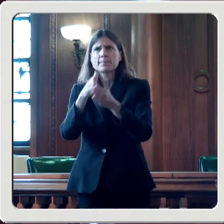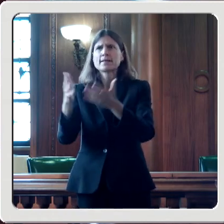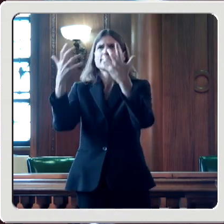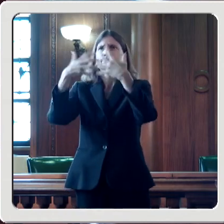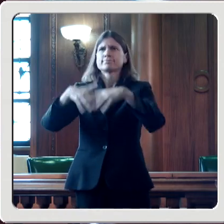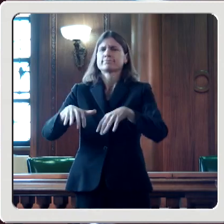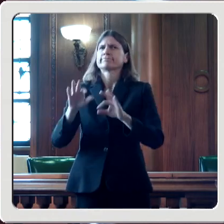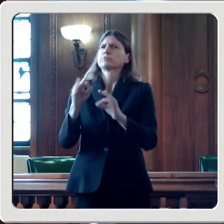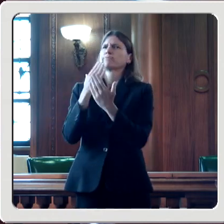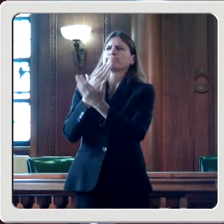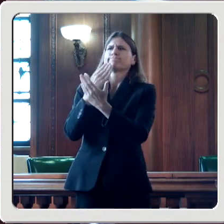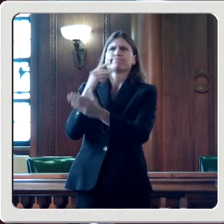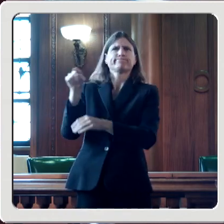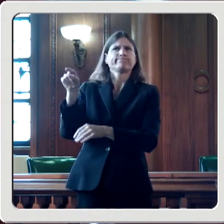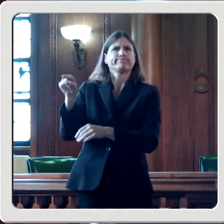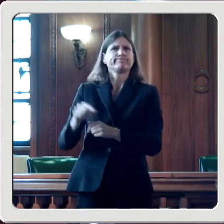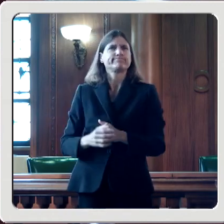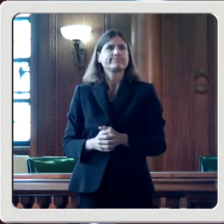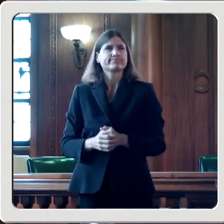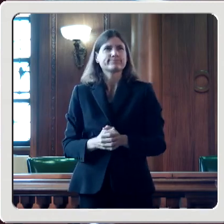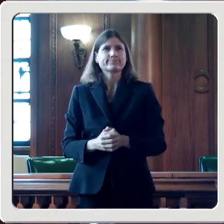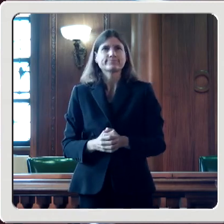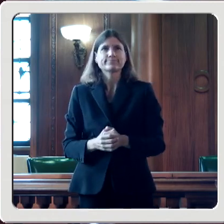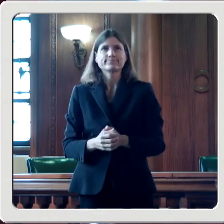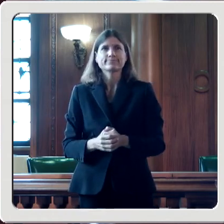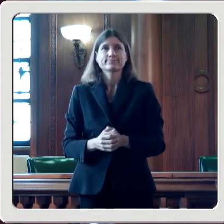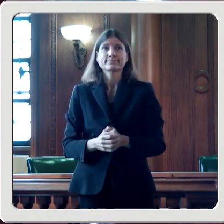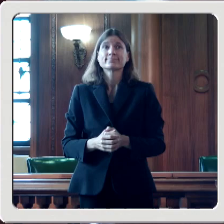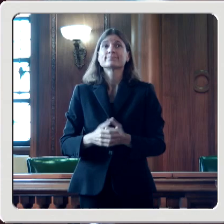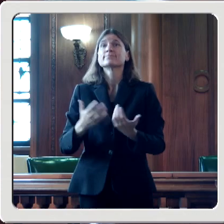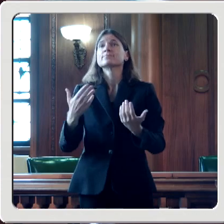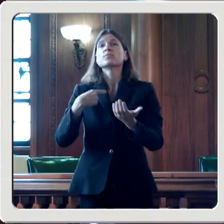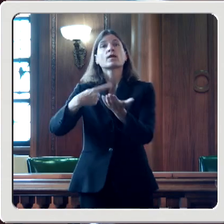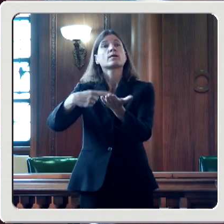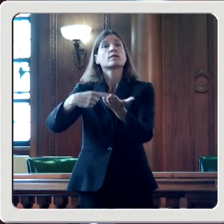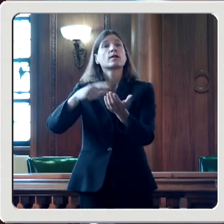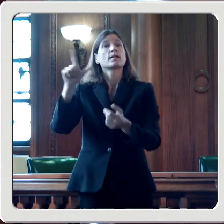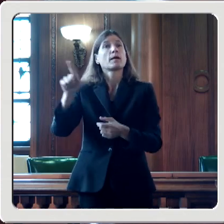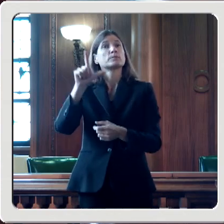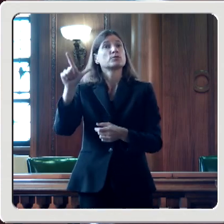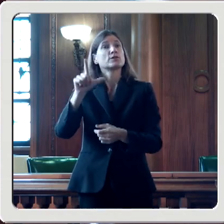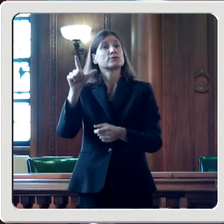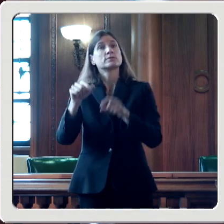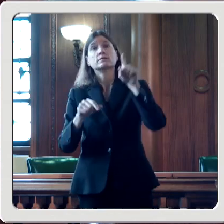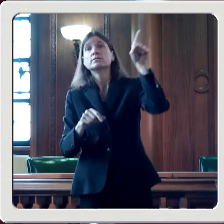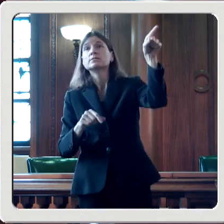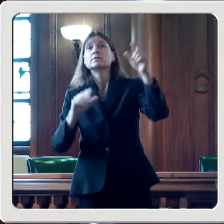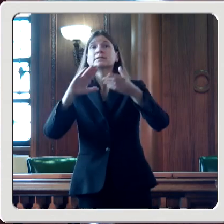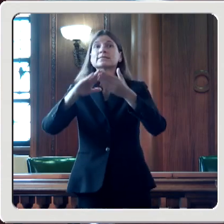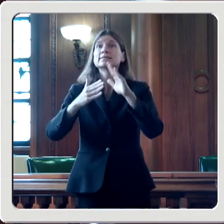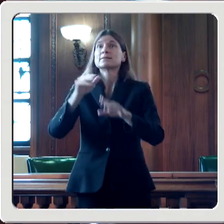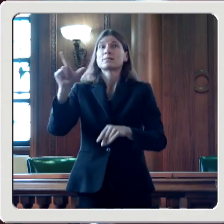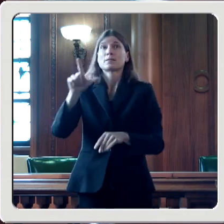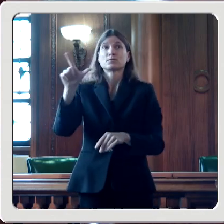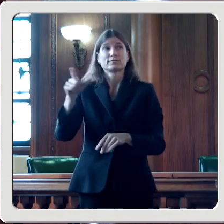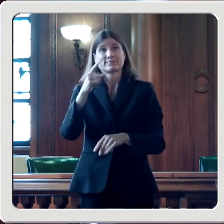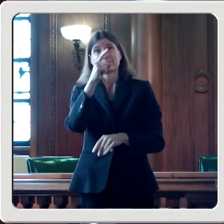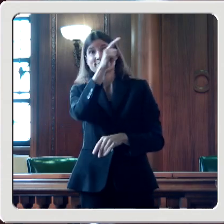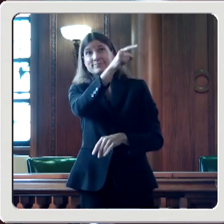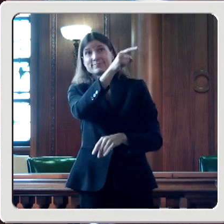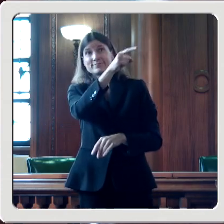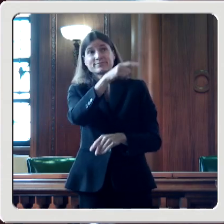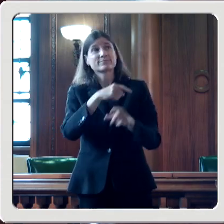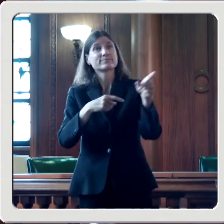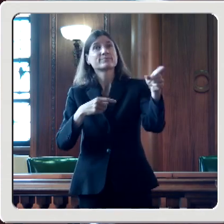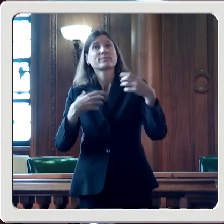The city libraries, which Helen Carlton-Harris is she has a number of departments under her